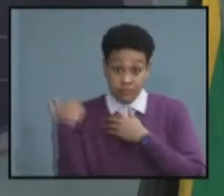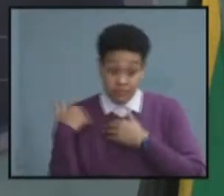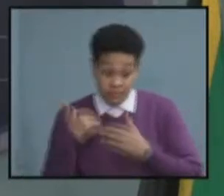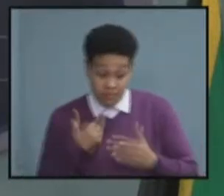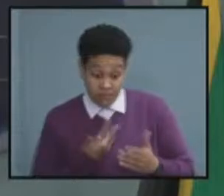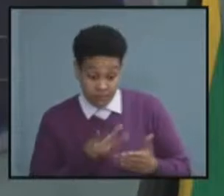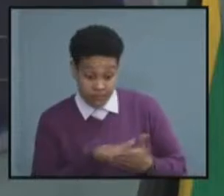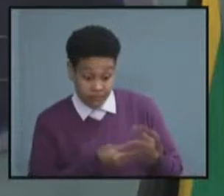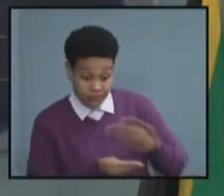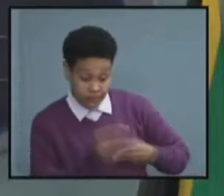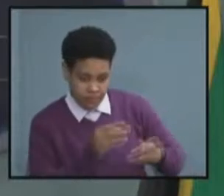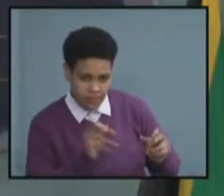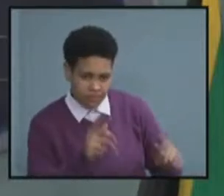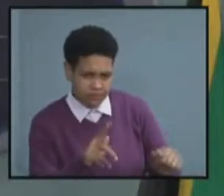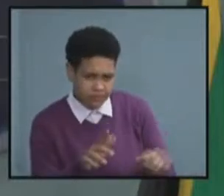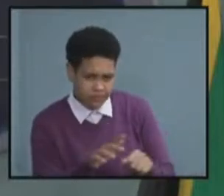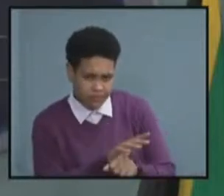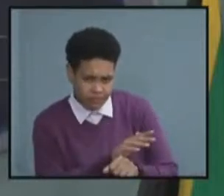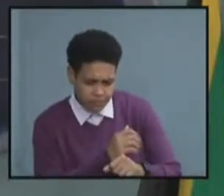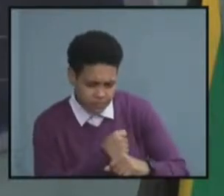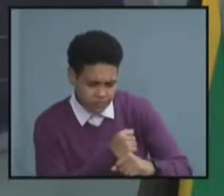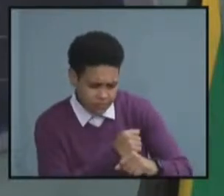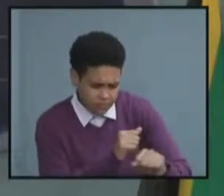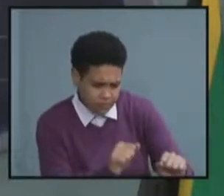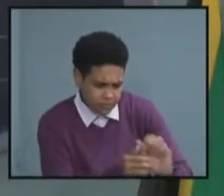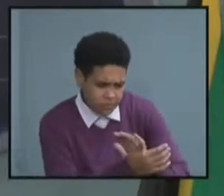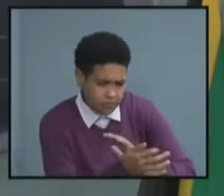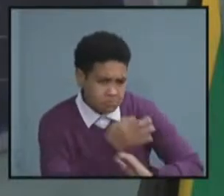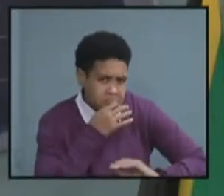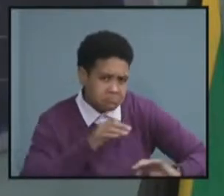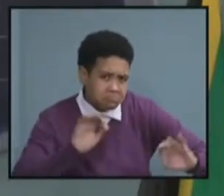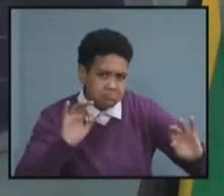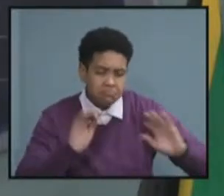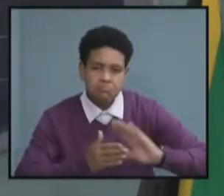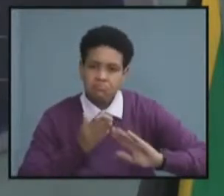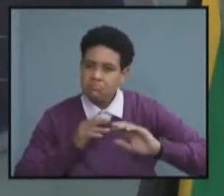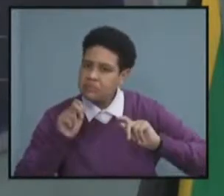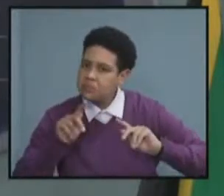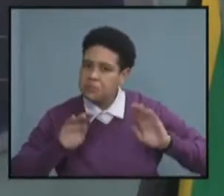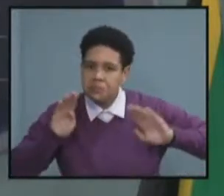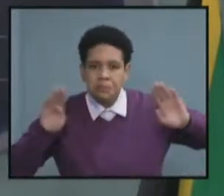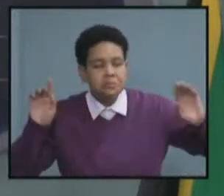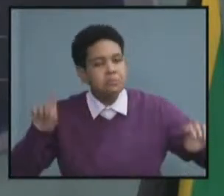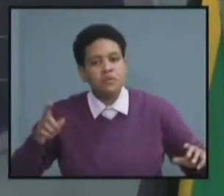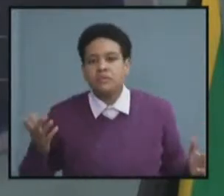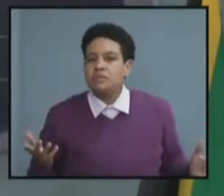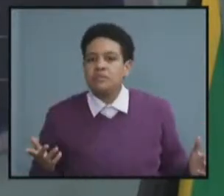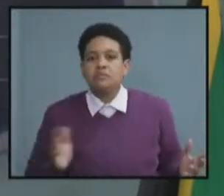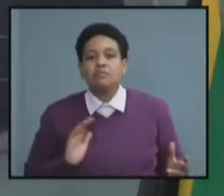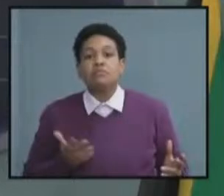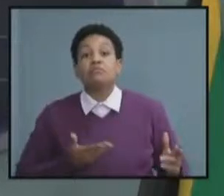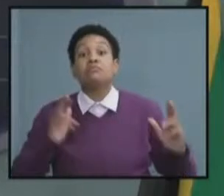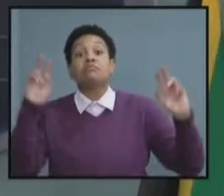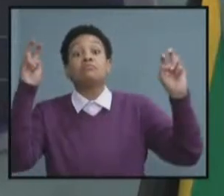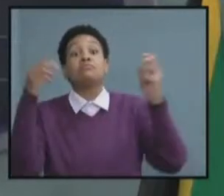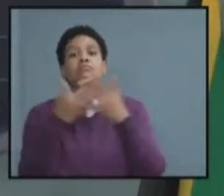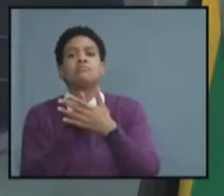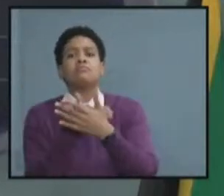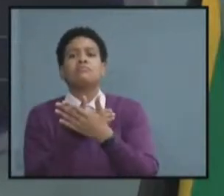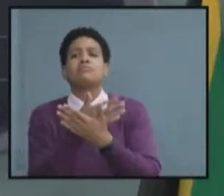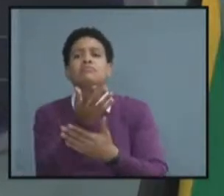full productive capacity as quickly as possible. So our theme, our new